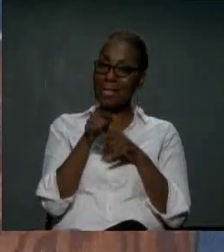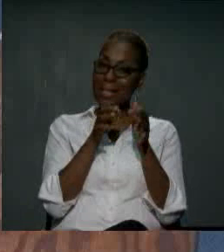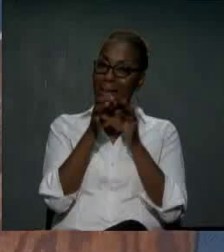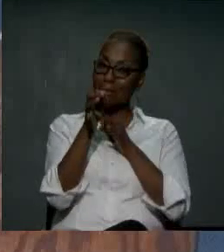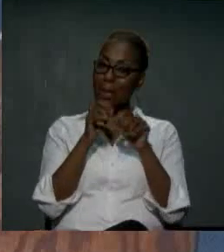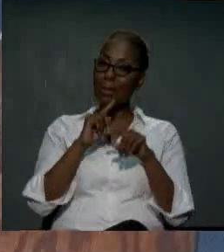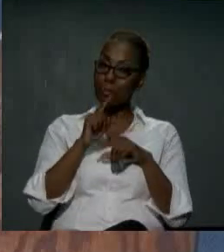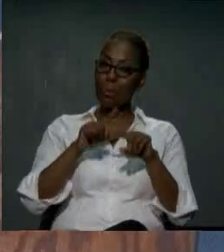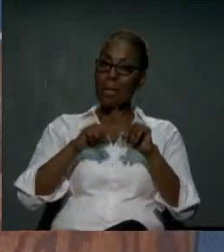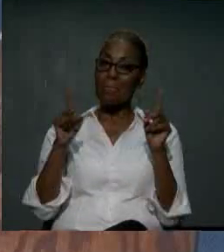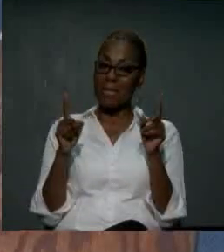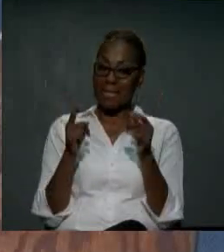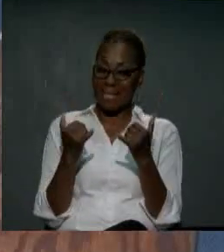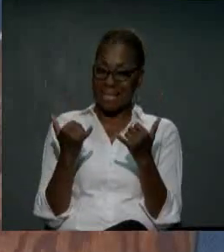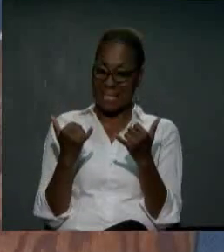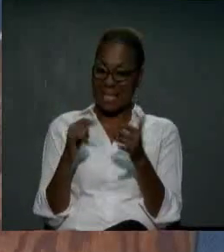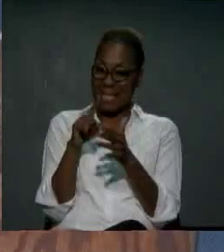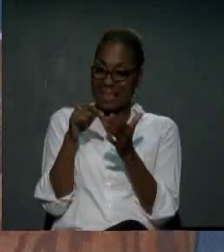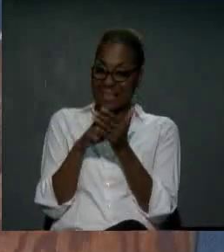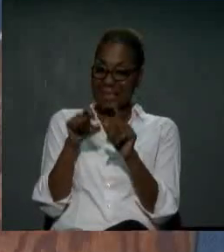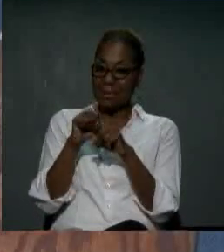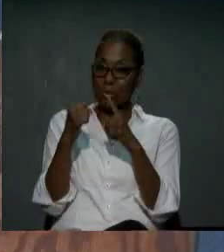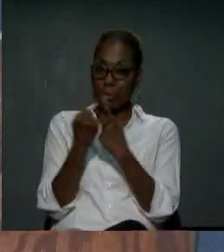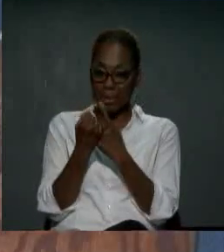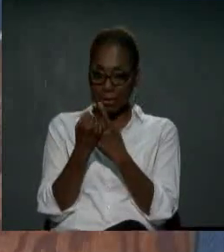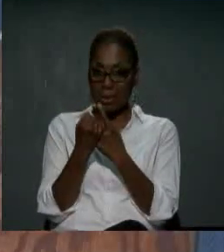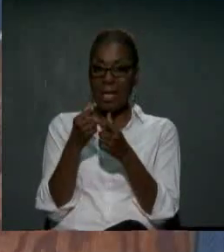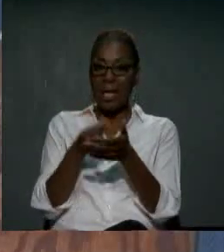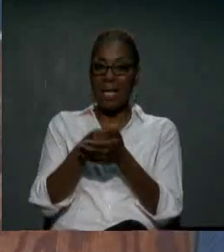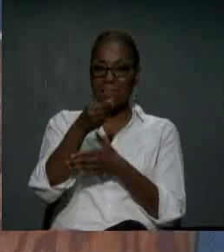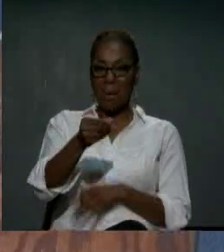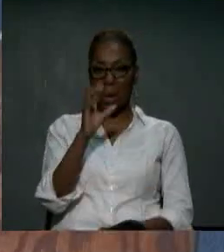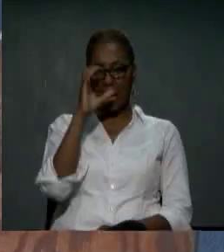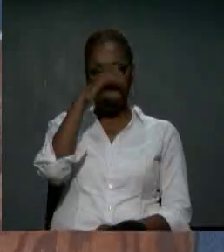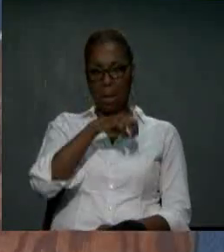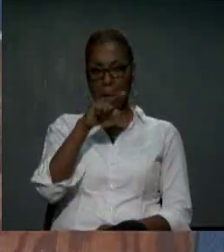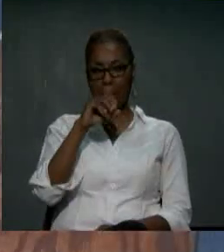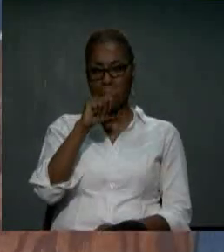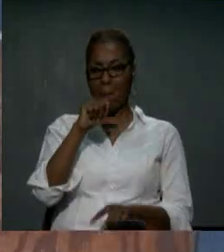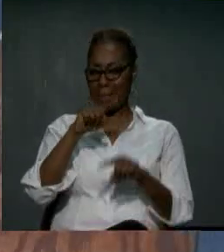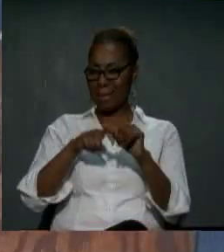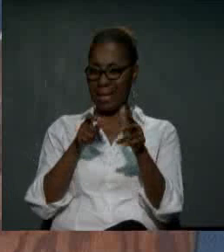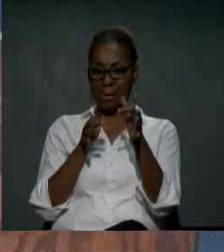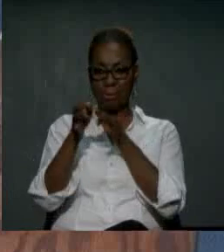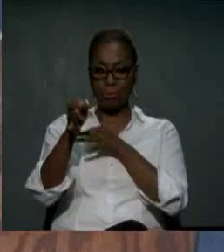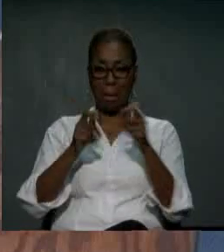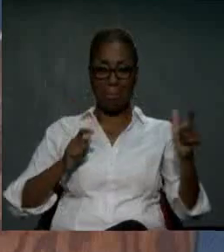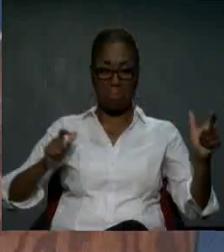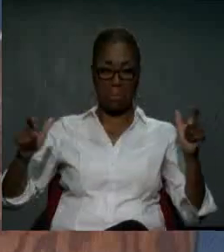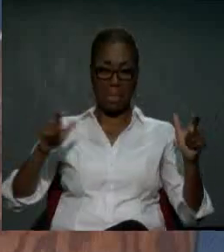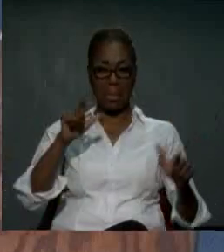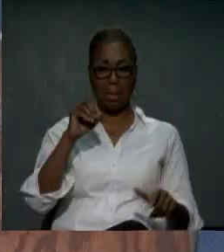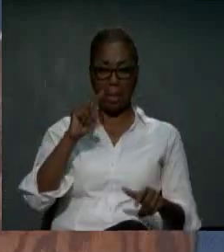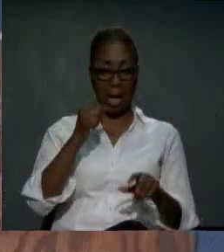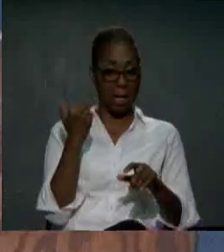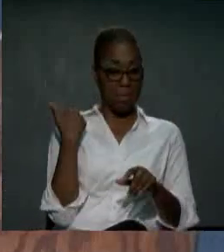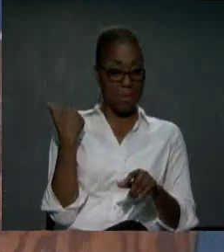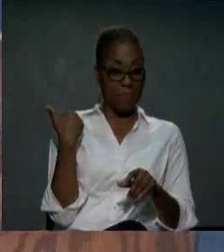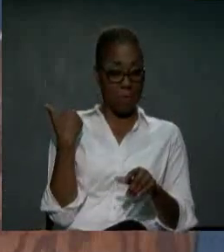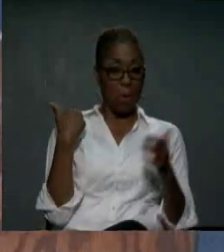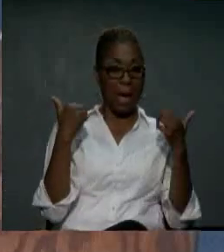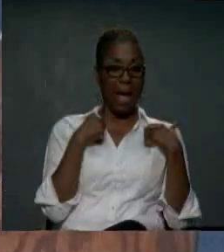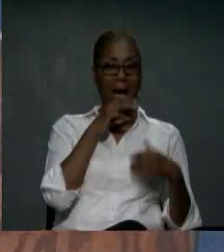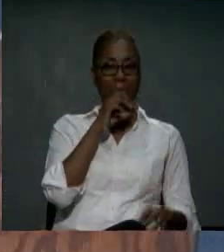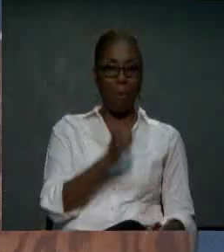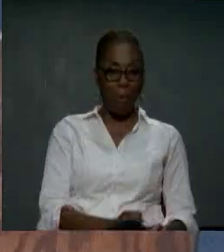but in this case, he's bought himself an odd lot, and there's no other way to describe it, and it's a big lot. Before, he was dealing with